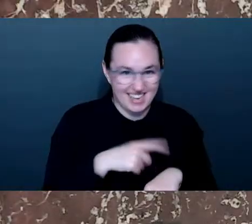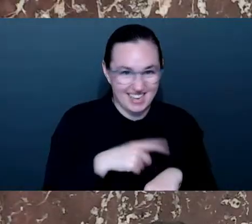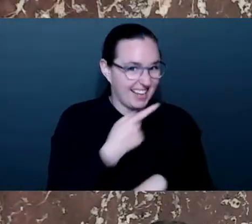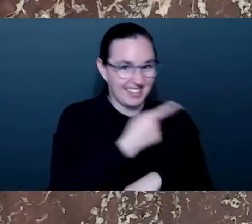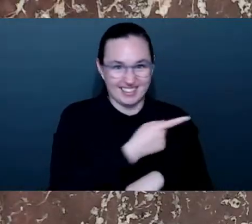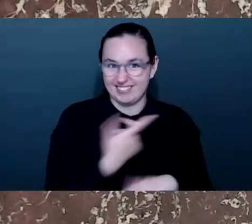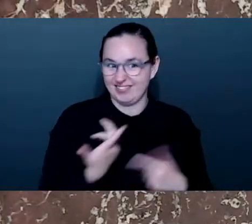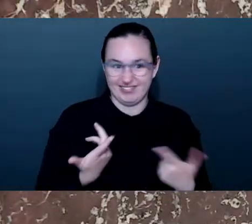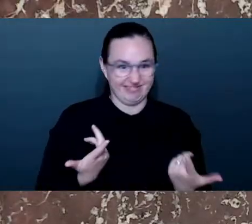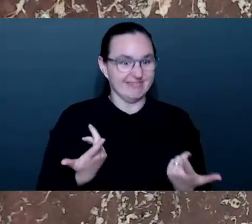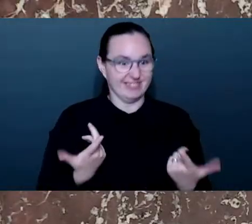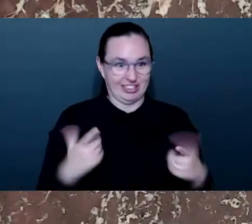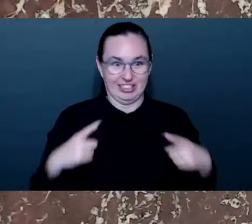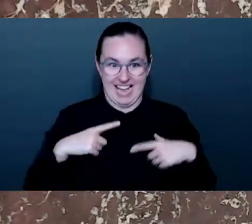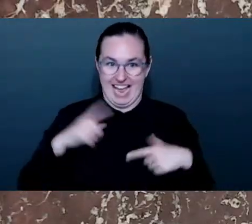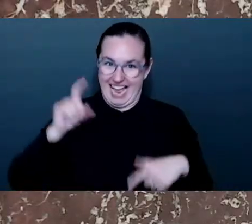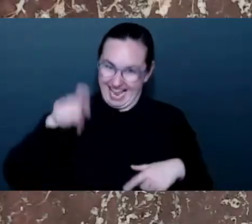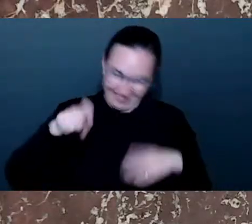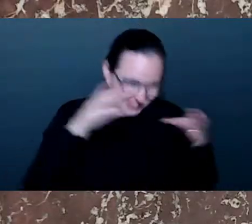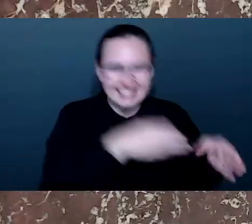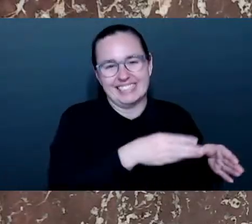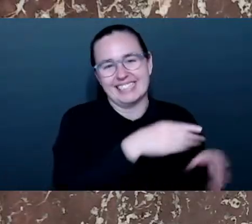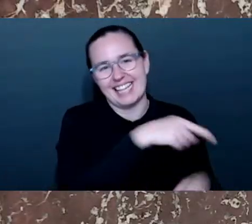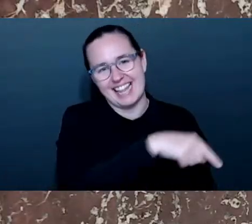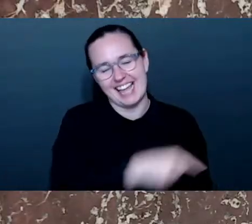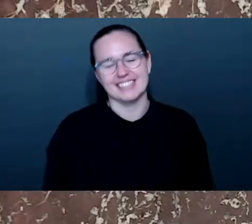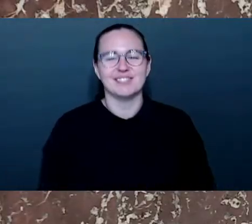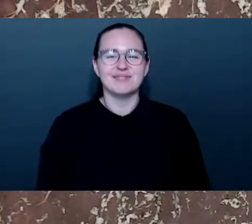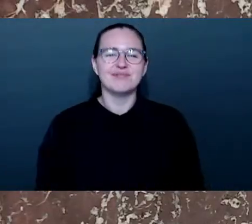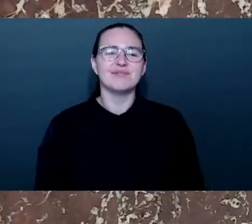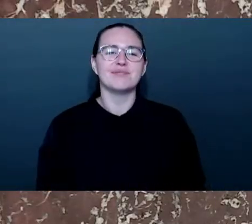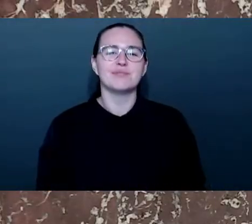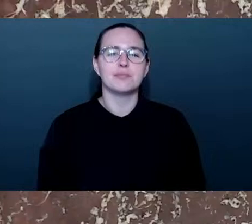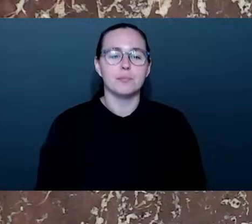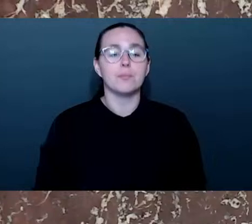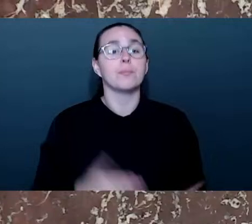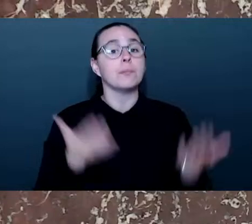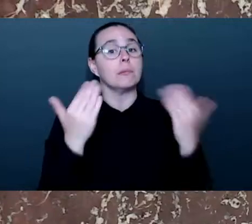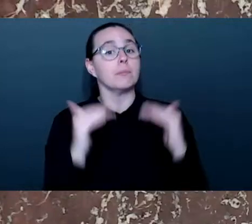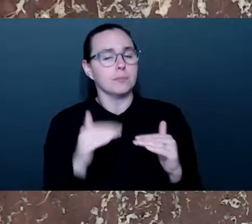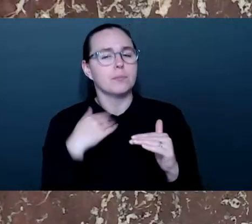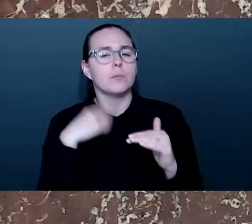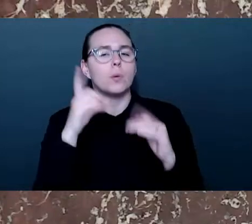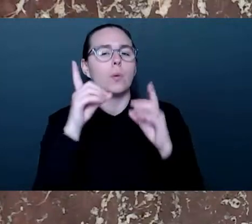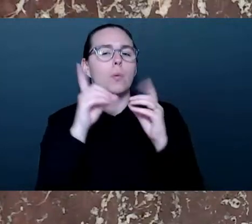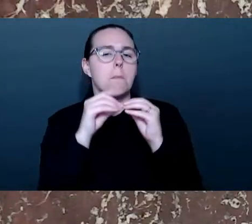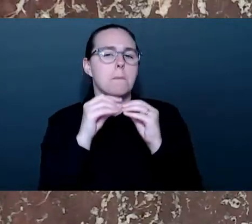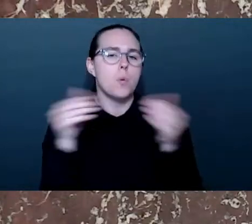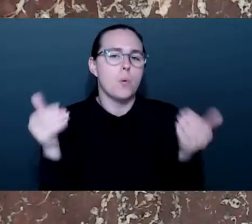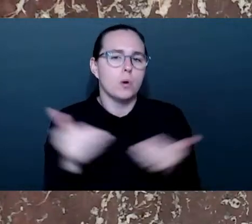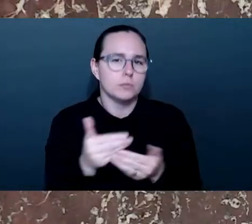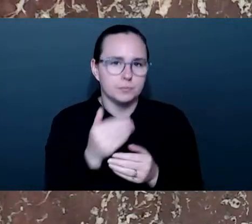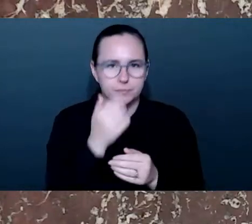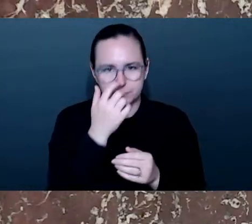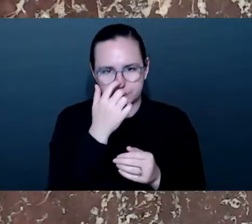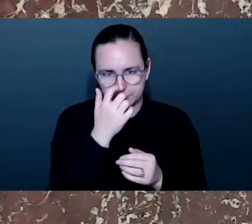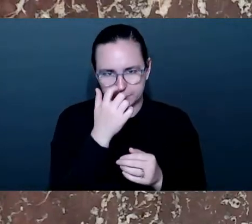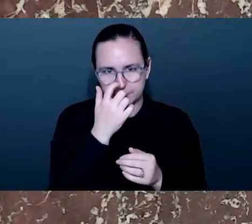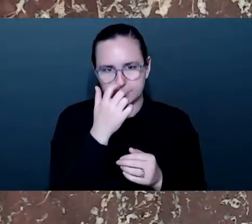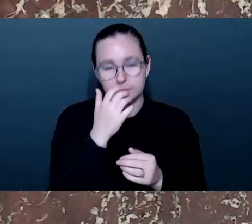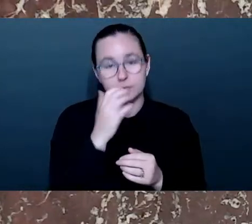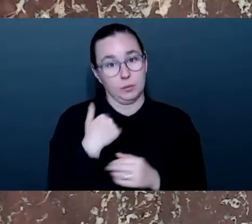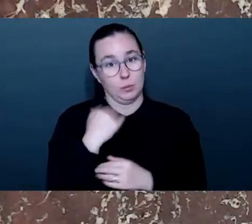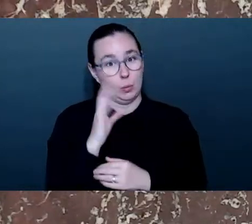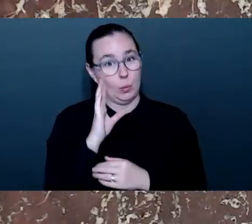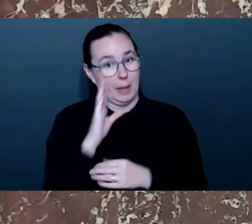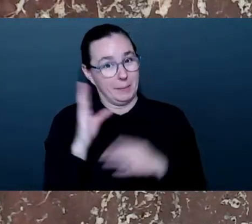forward. And I have one other introduction that I will be in trouble, and probably a more important one, frankly, no offense, Richard, but